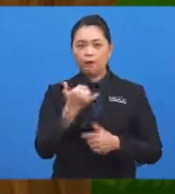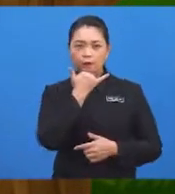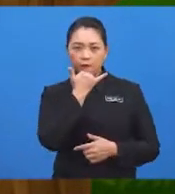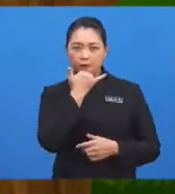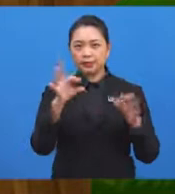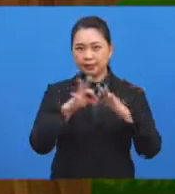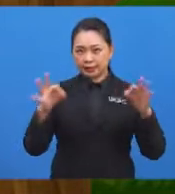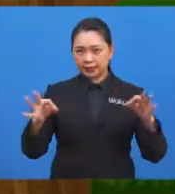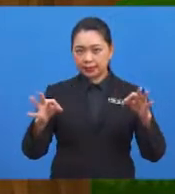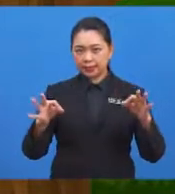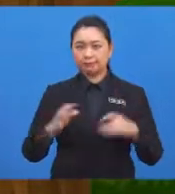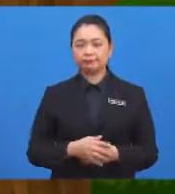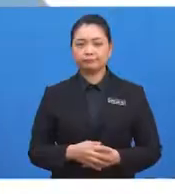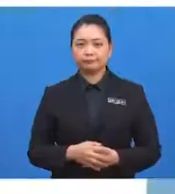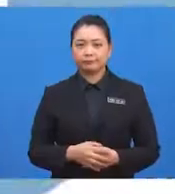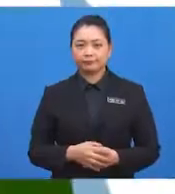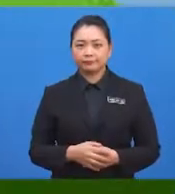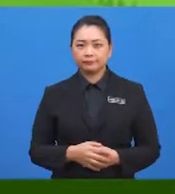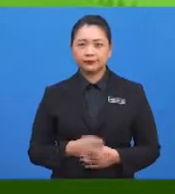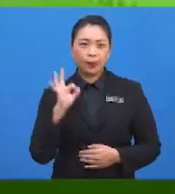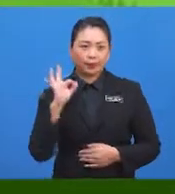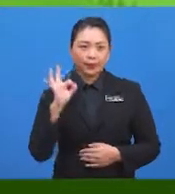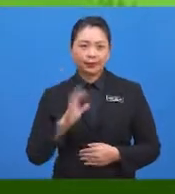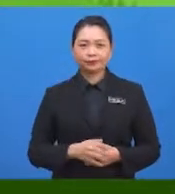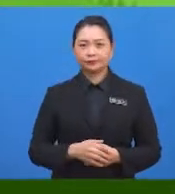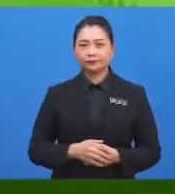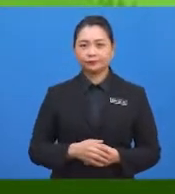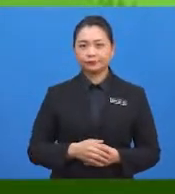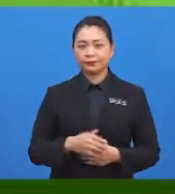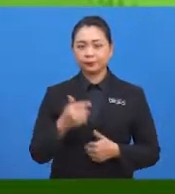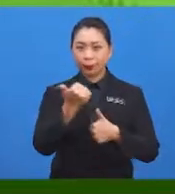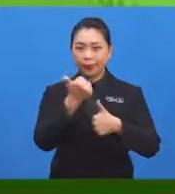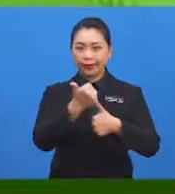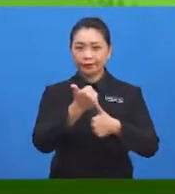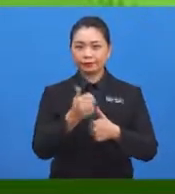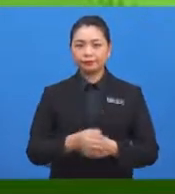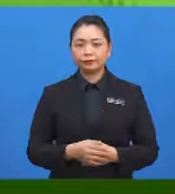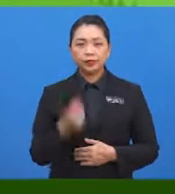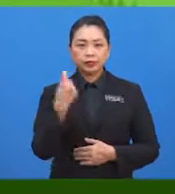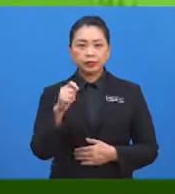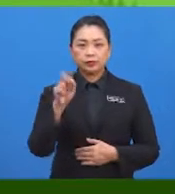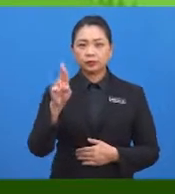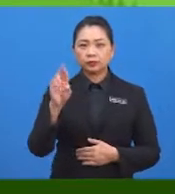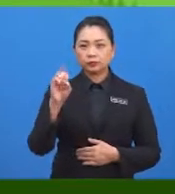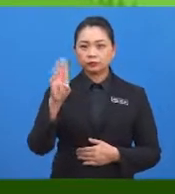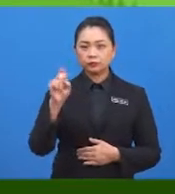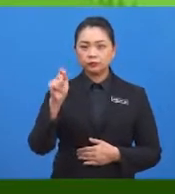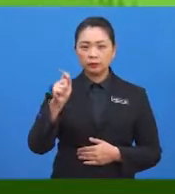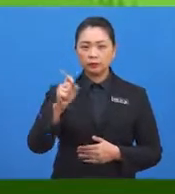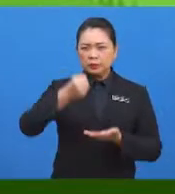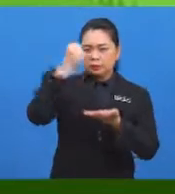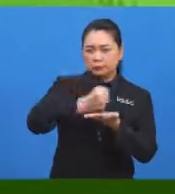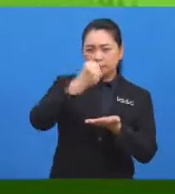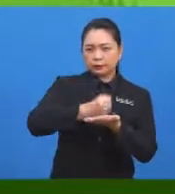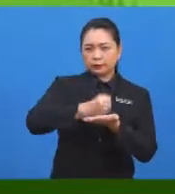sentence. Shall we begin? Okay, number one. The robot